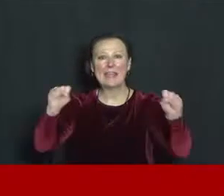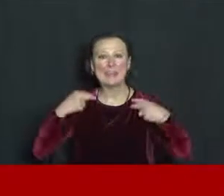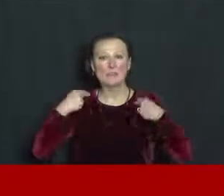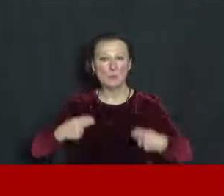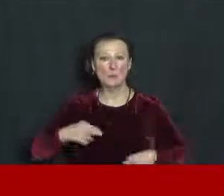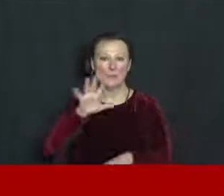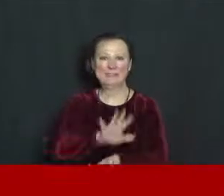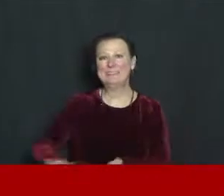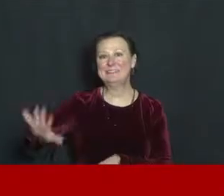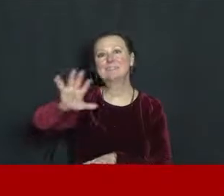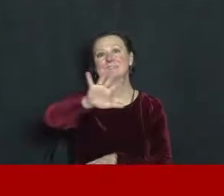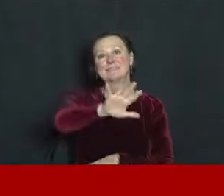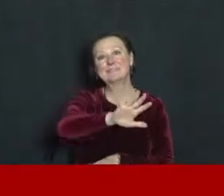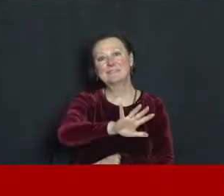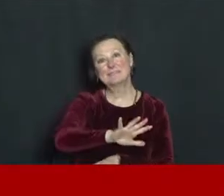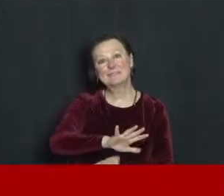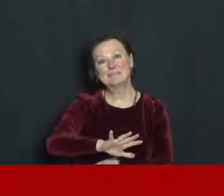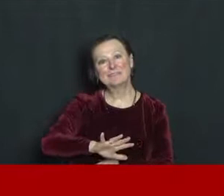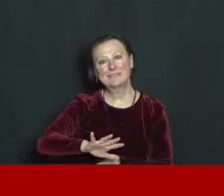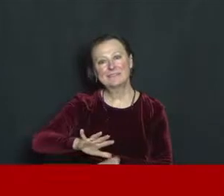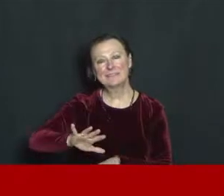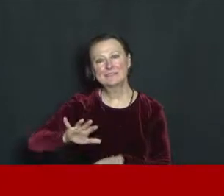humankind.